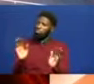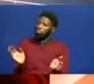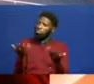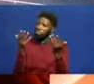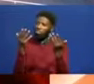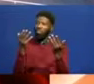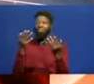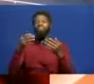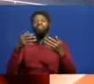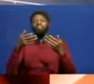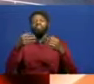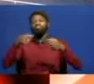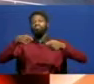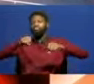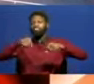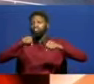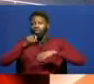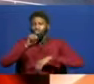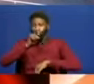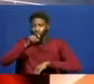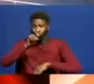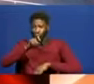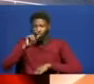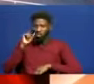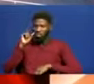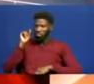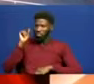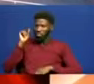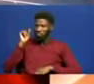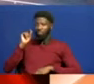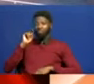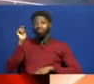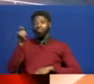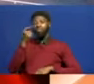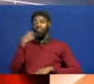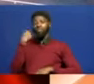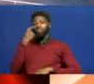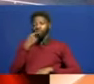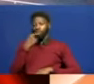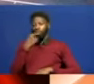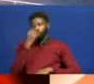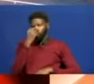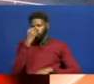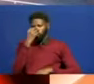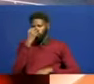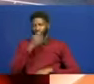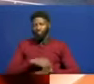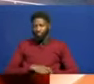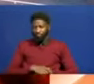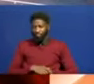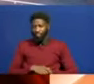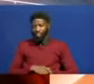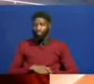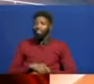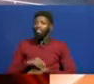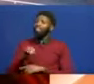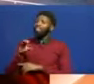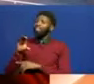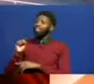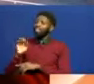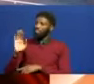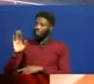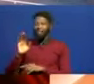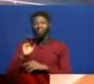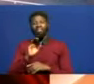a three-wheeler motorcycle, in a tuk-tuk operator in Mombasa by President William Ruto, Cooperatives and Micro, Small and Medium